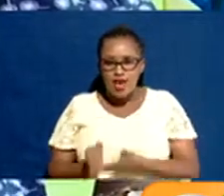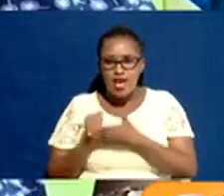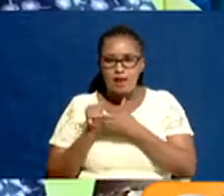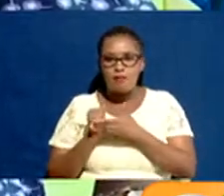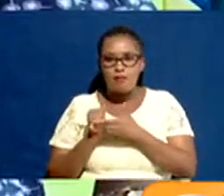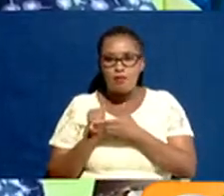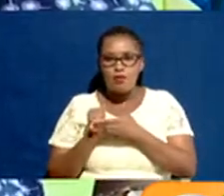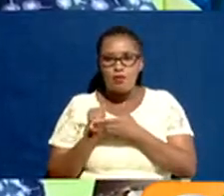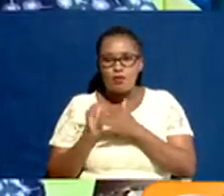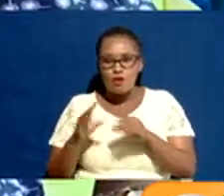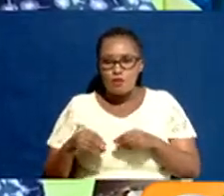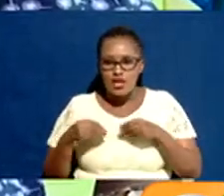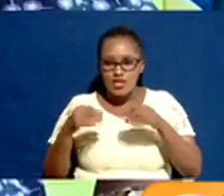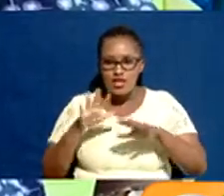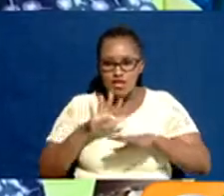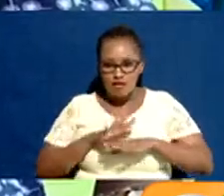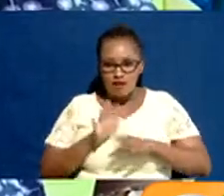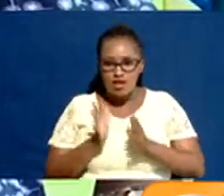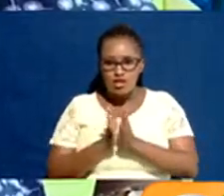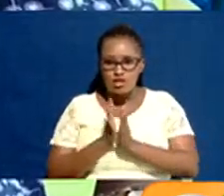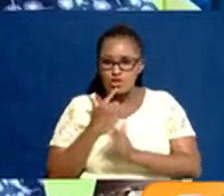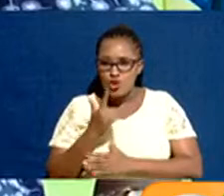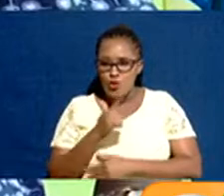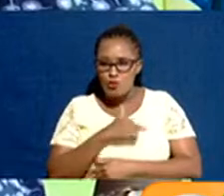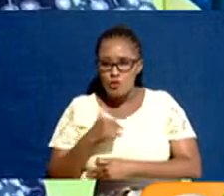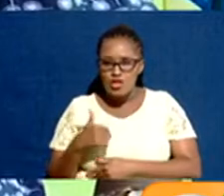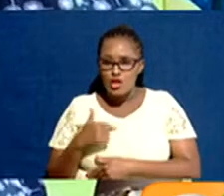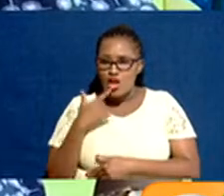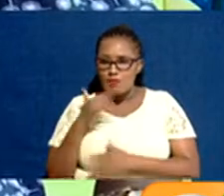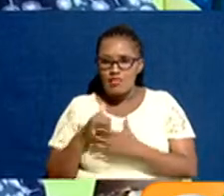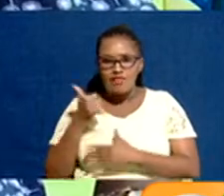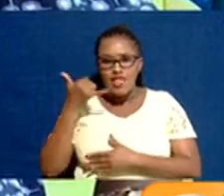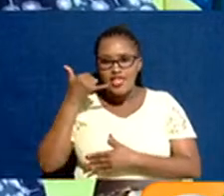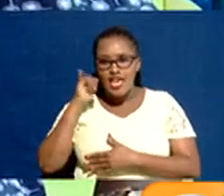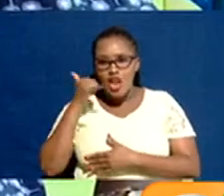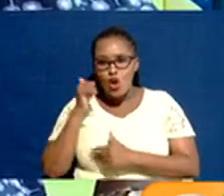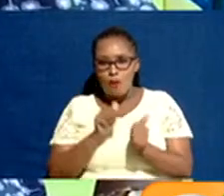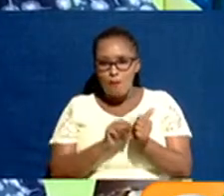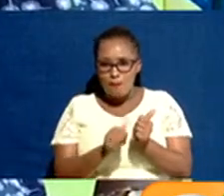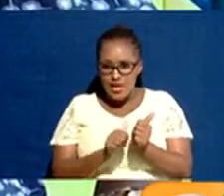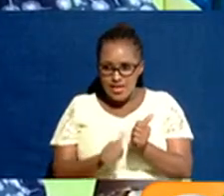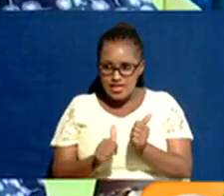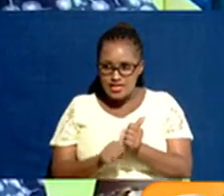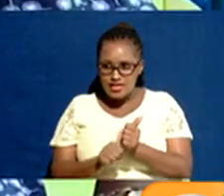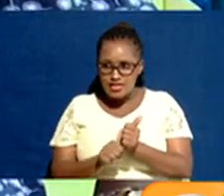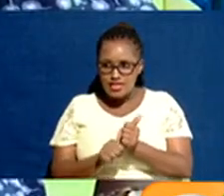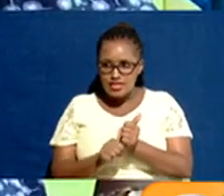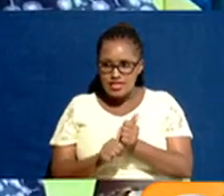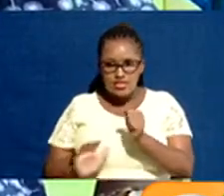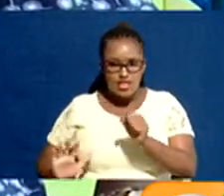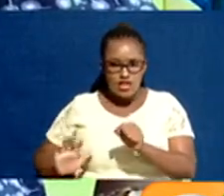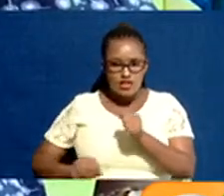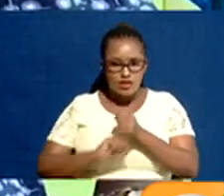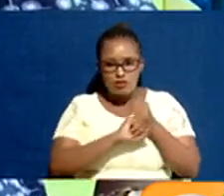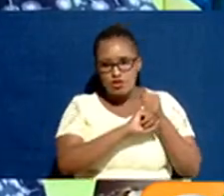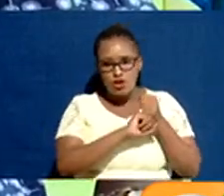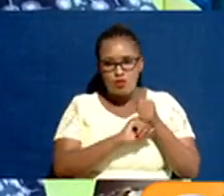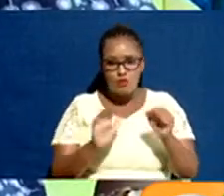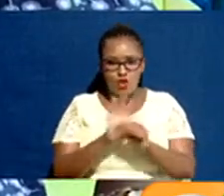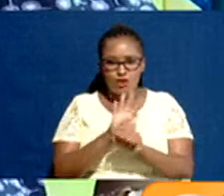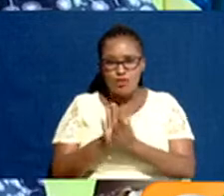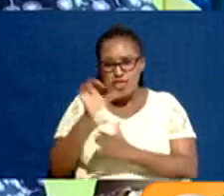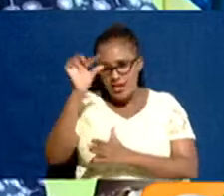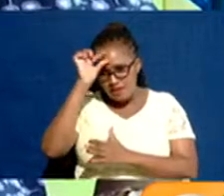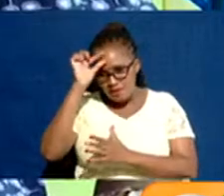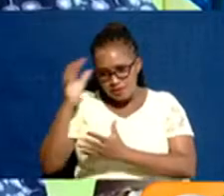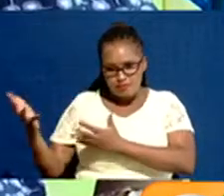us. So we are saying the yellow maize that has been approved by government to be imported duty-free